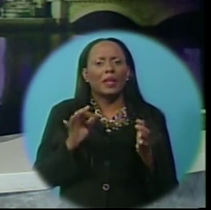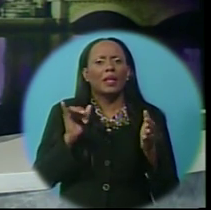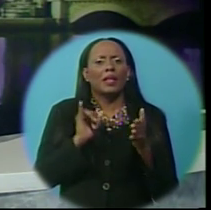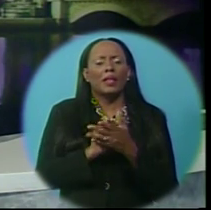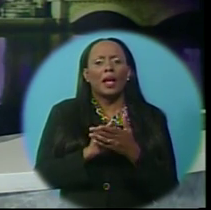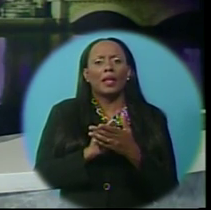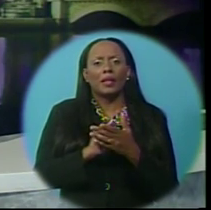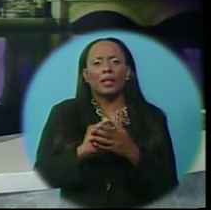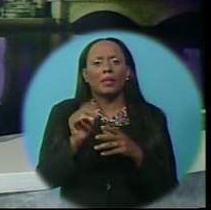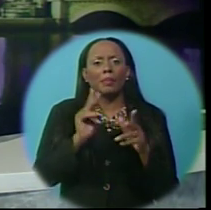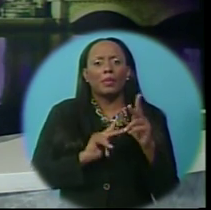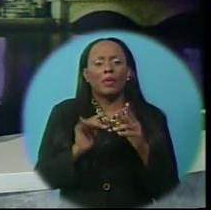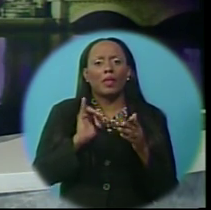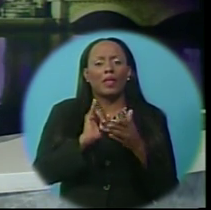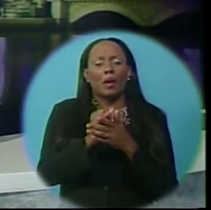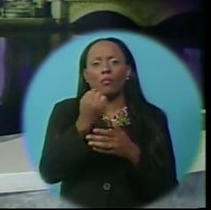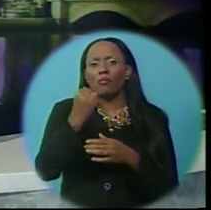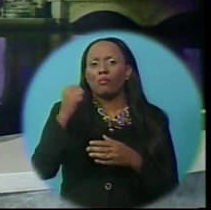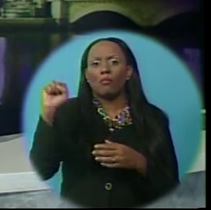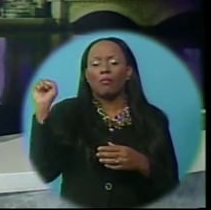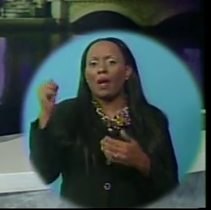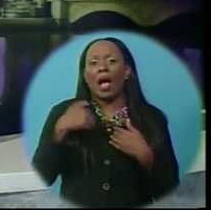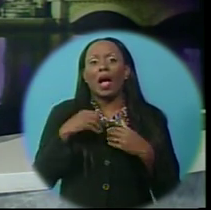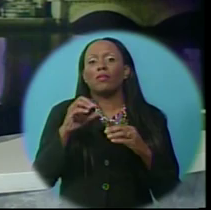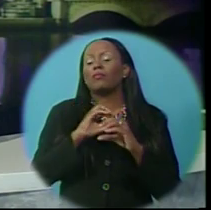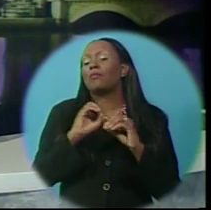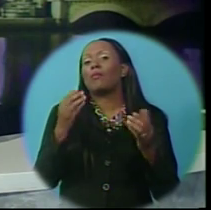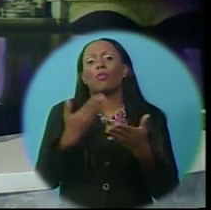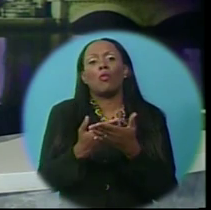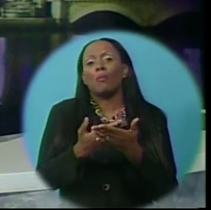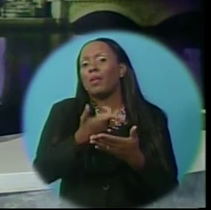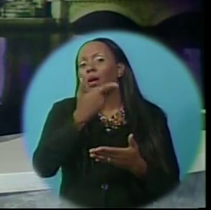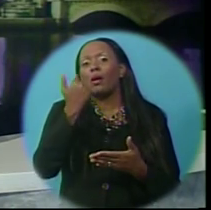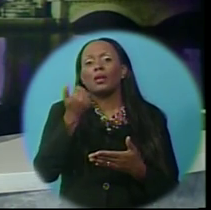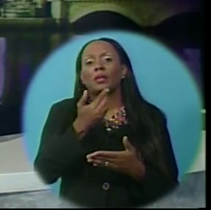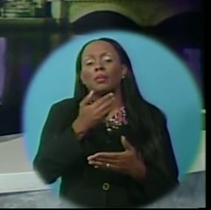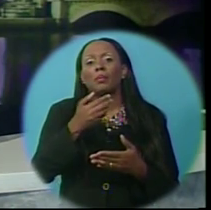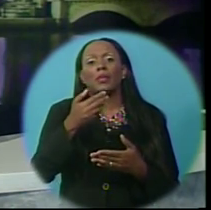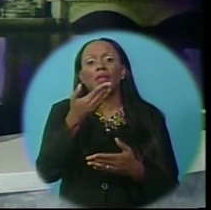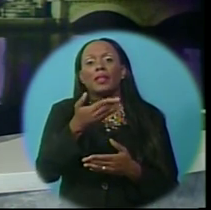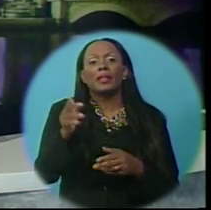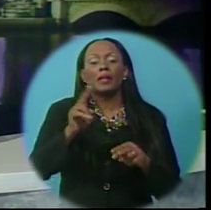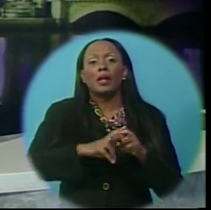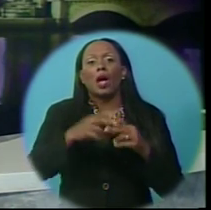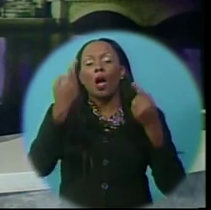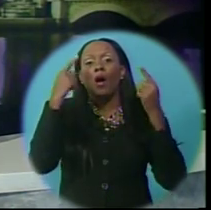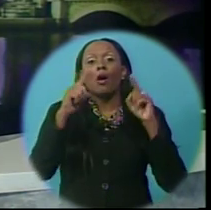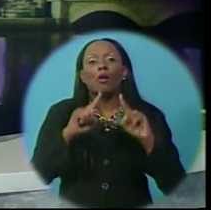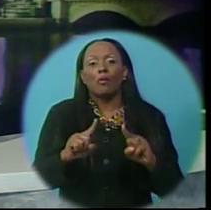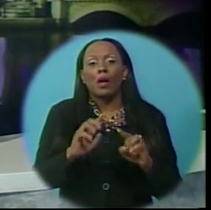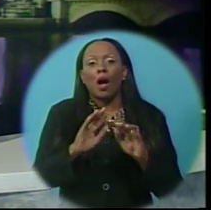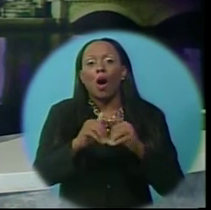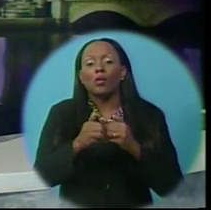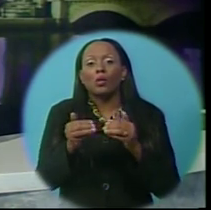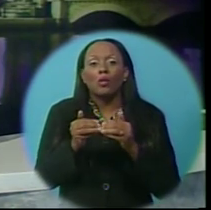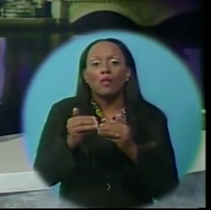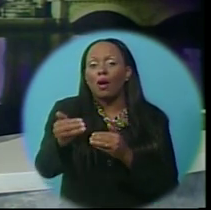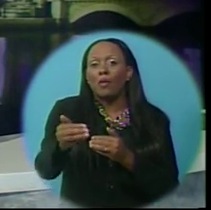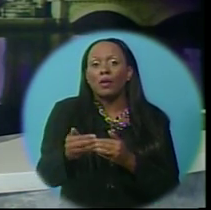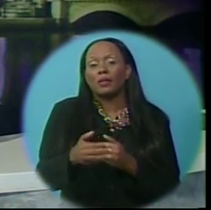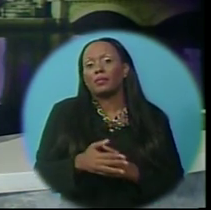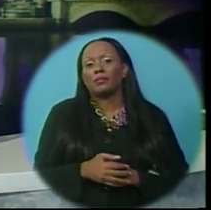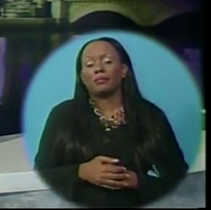no case for their protest, especially after agreeing on the way forward in a meeting with him and other ministry